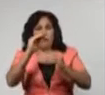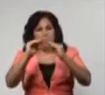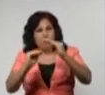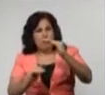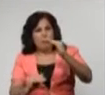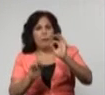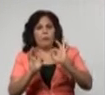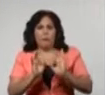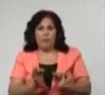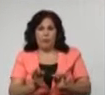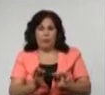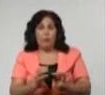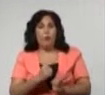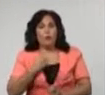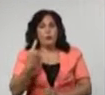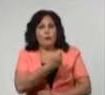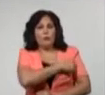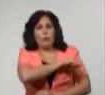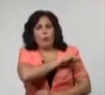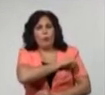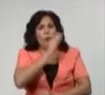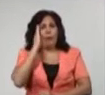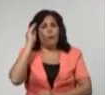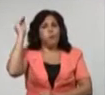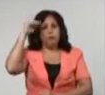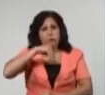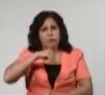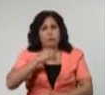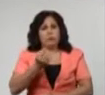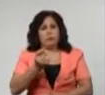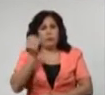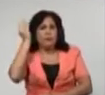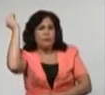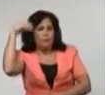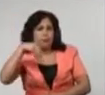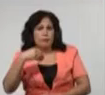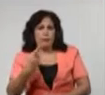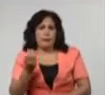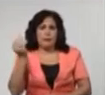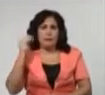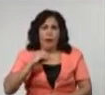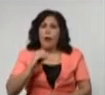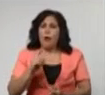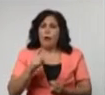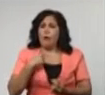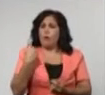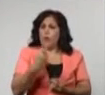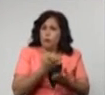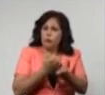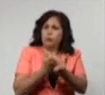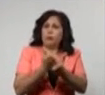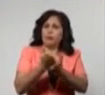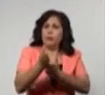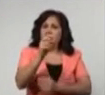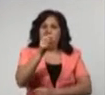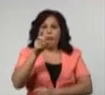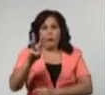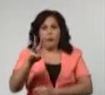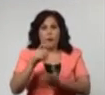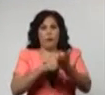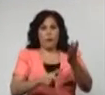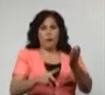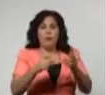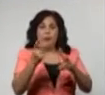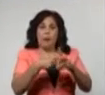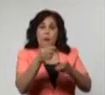yesterday's figures. As our population know, 13 provinces and the special municipality of the